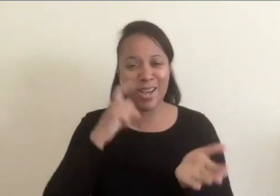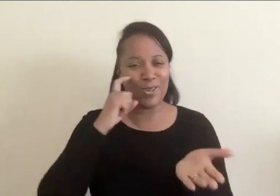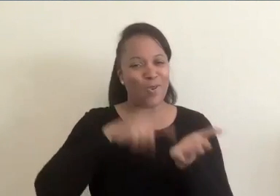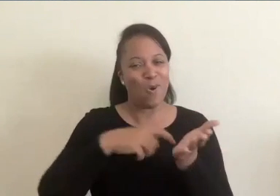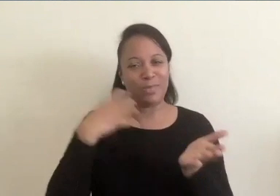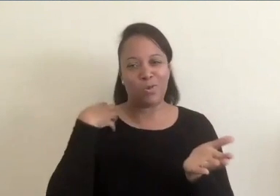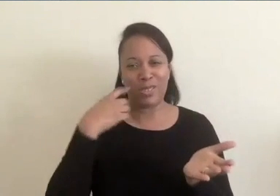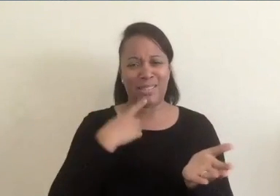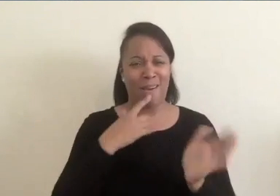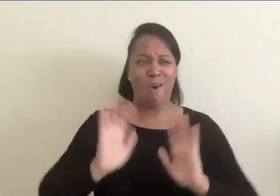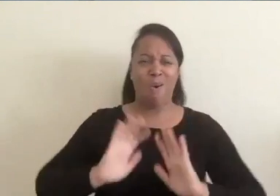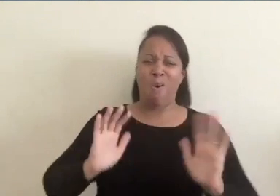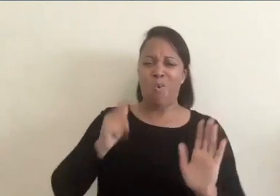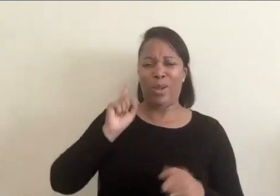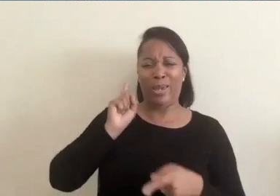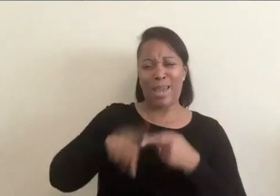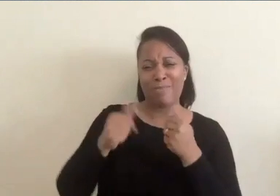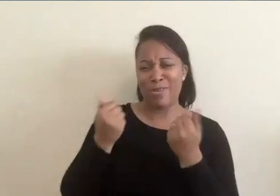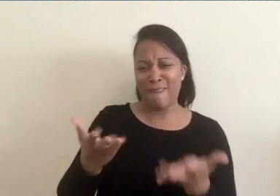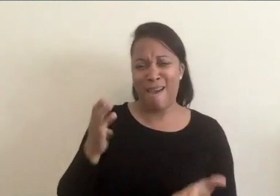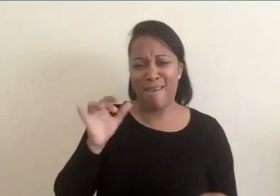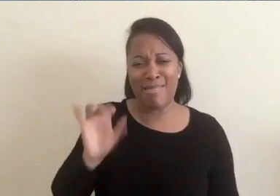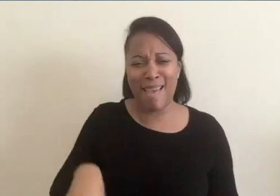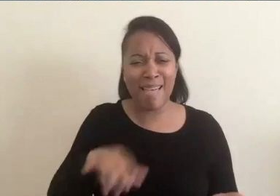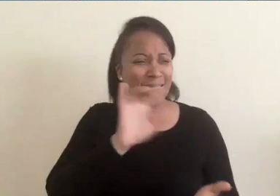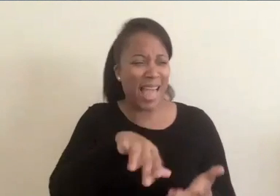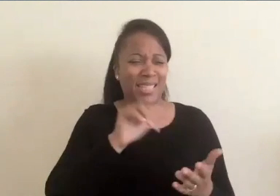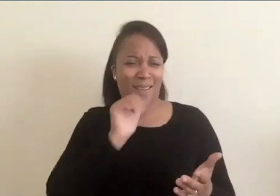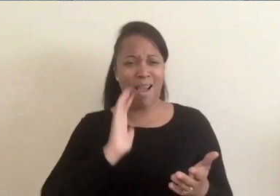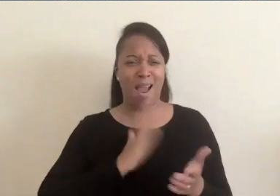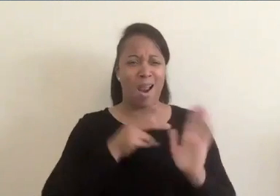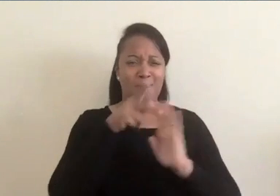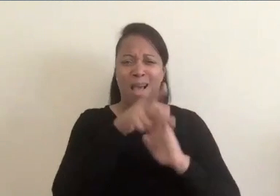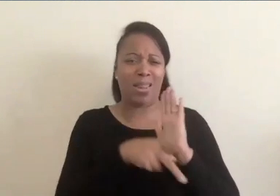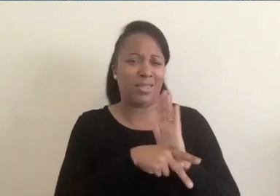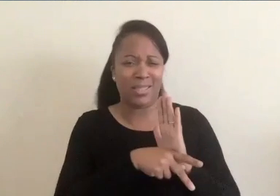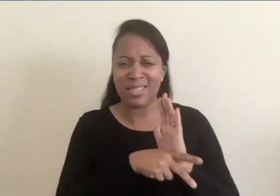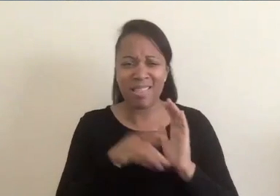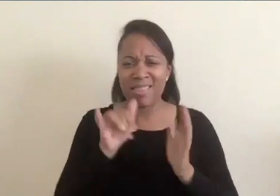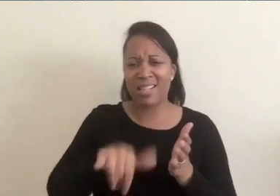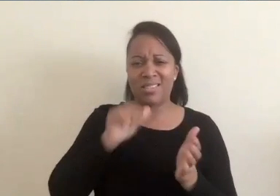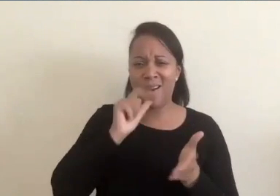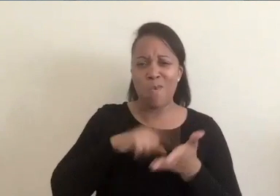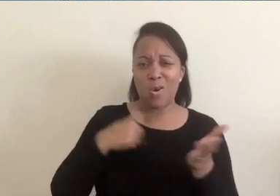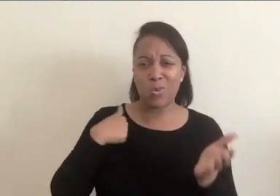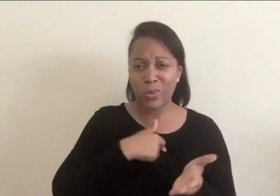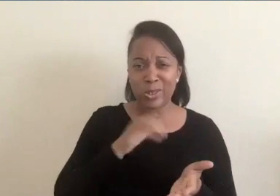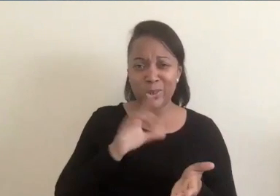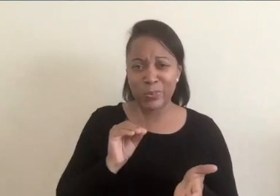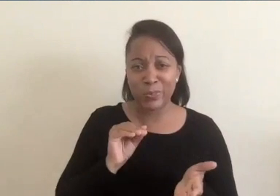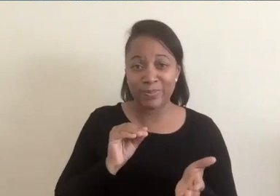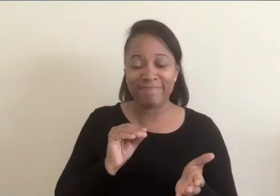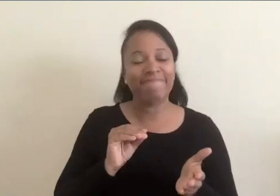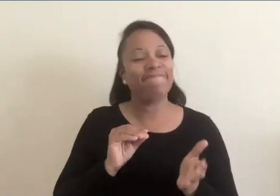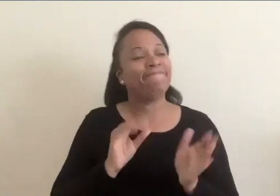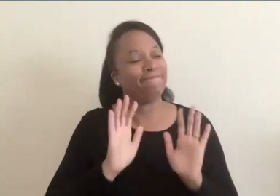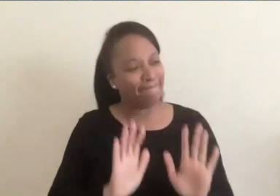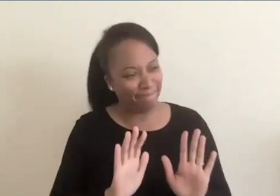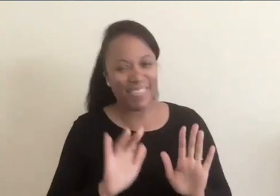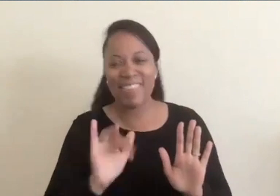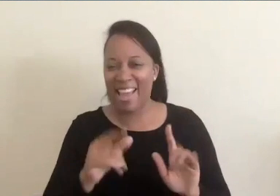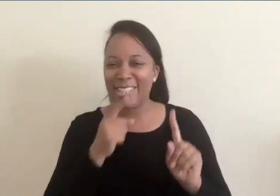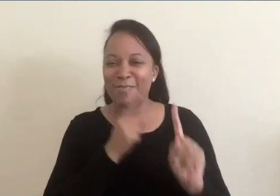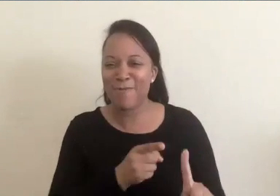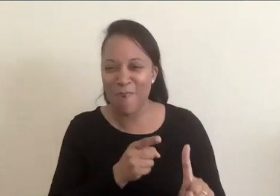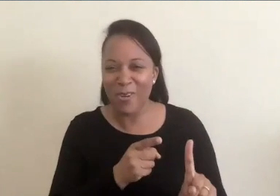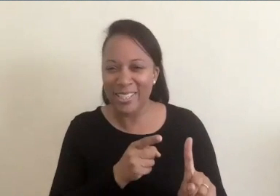say, well, we can't provide that accommodation. That's not our policy. That's not what we do. Well, that's